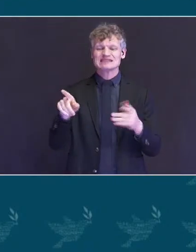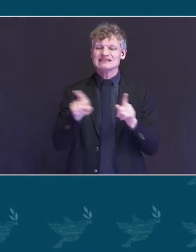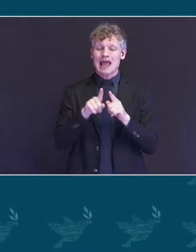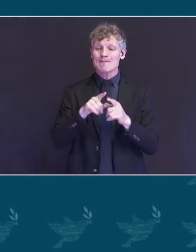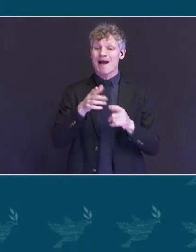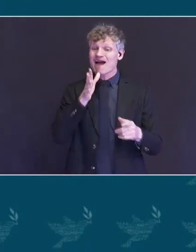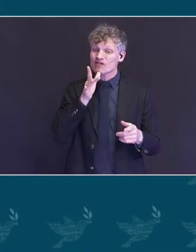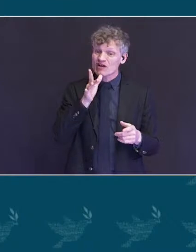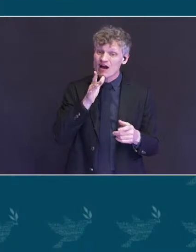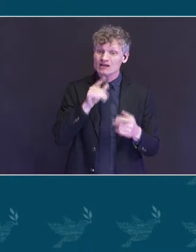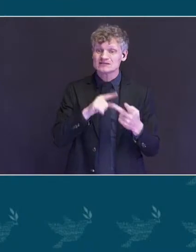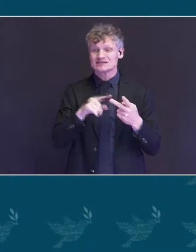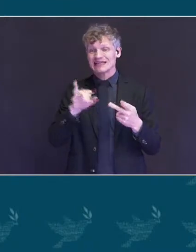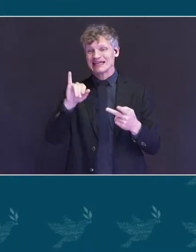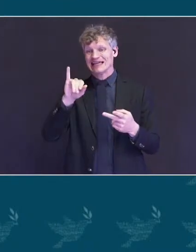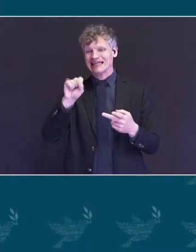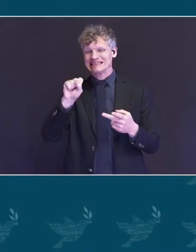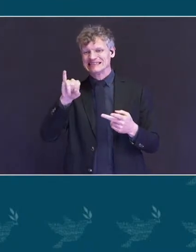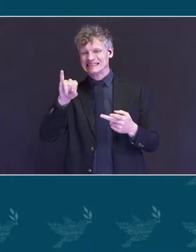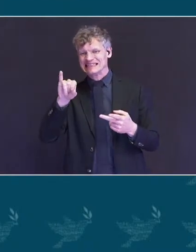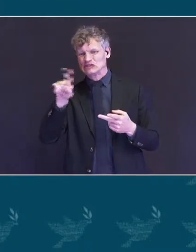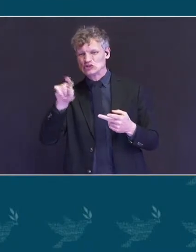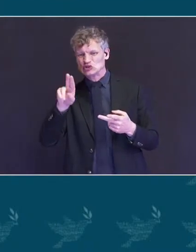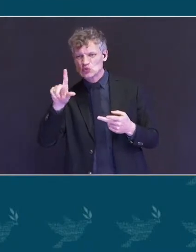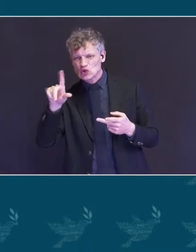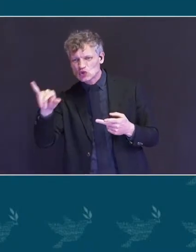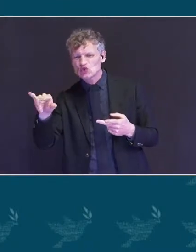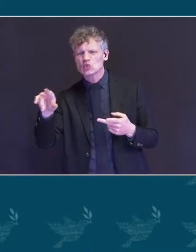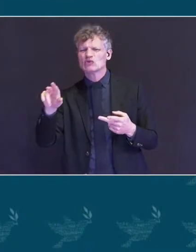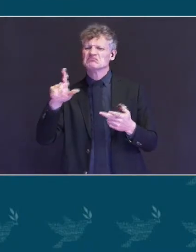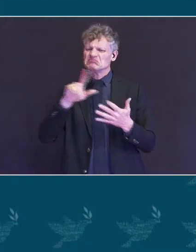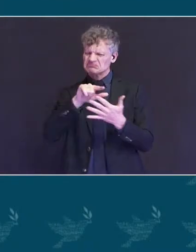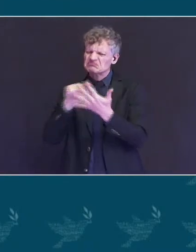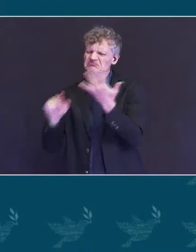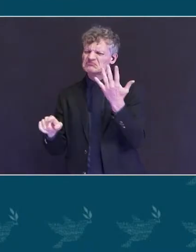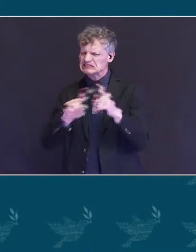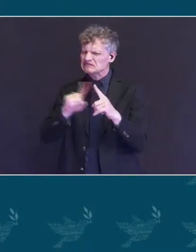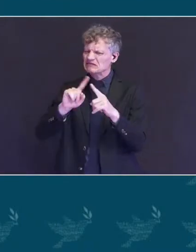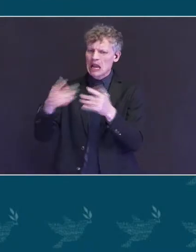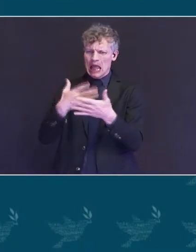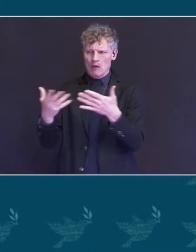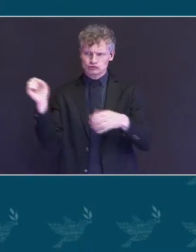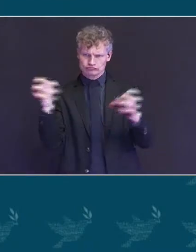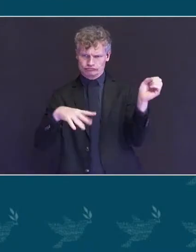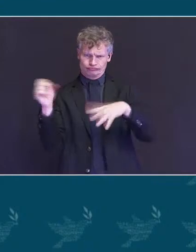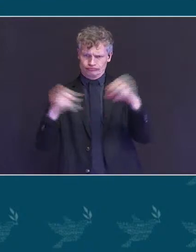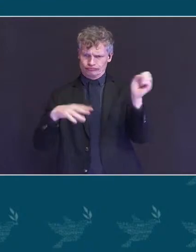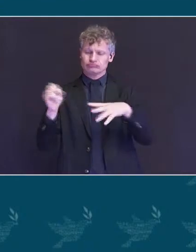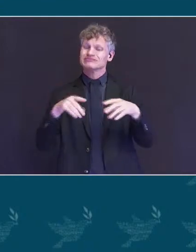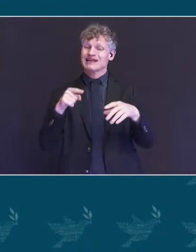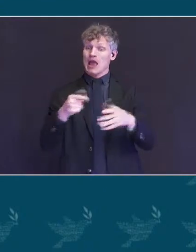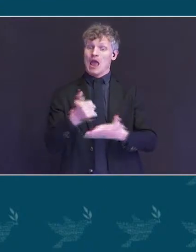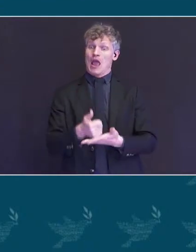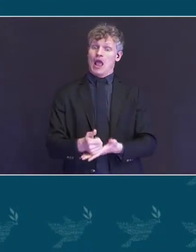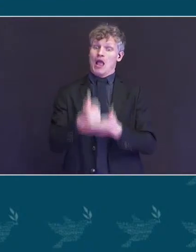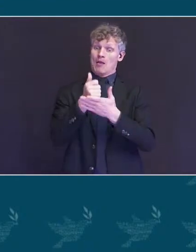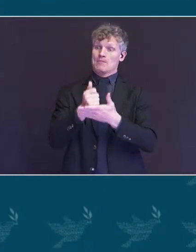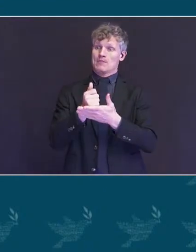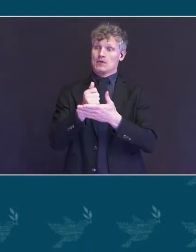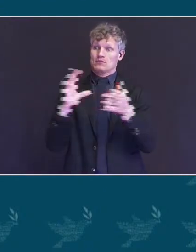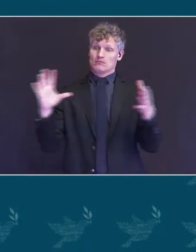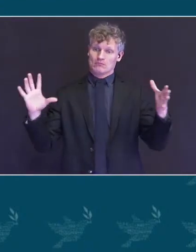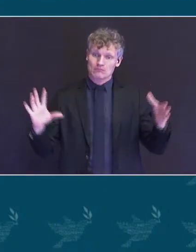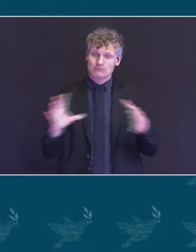through AI-powered language processing tool. This is an important step towards closing a digital linguistic divide and